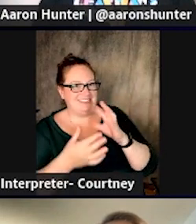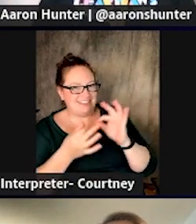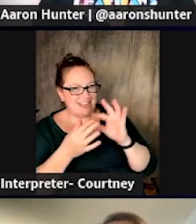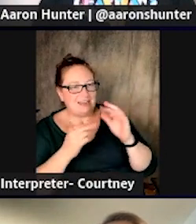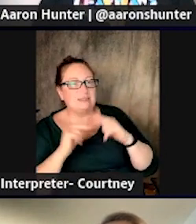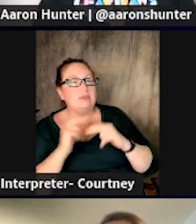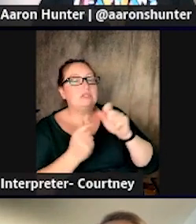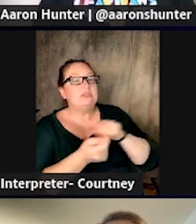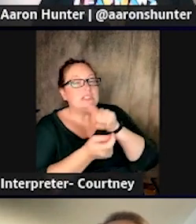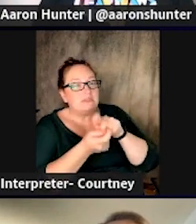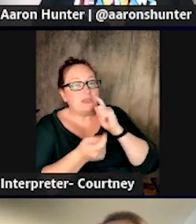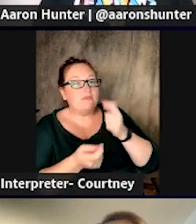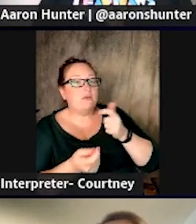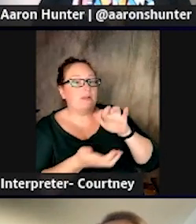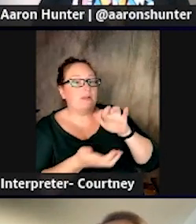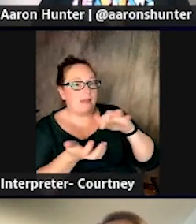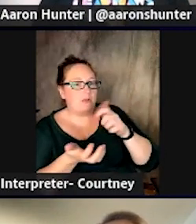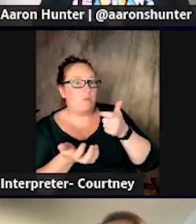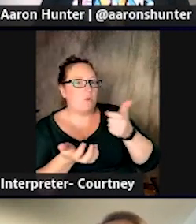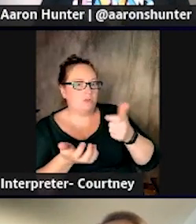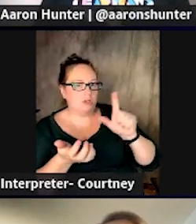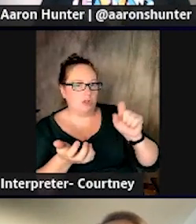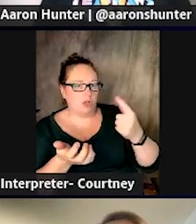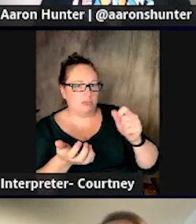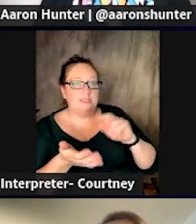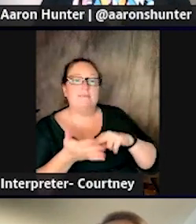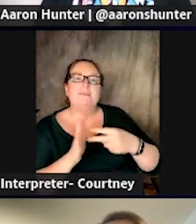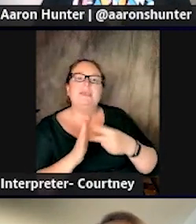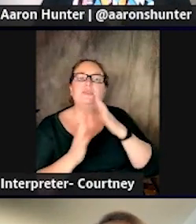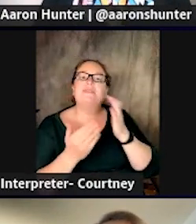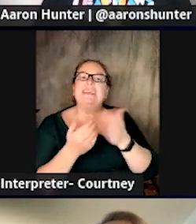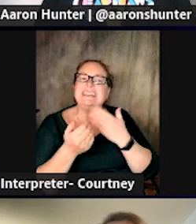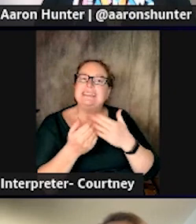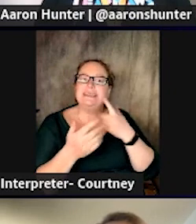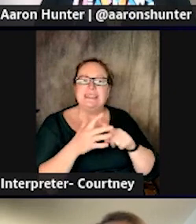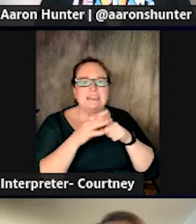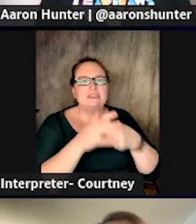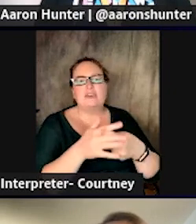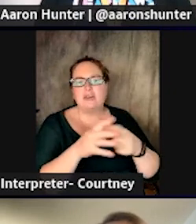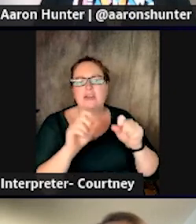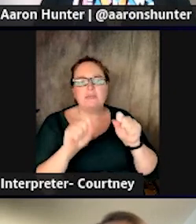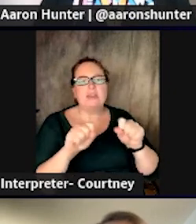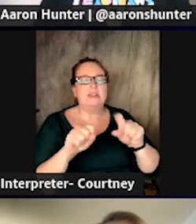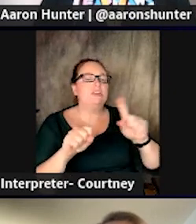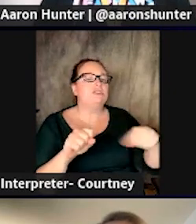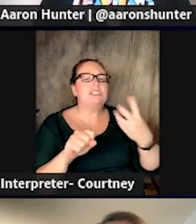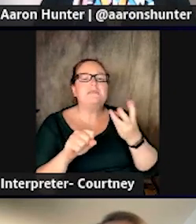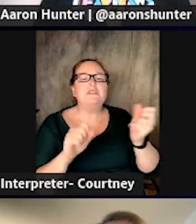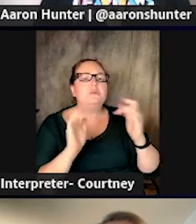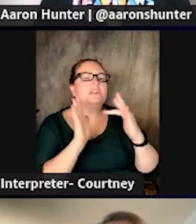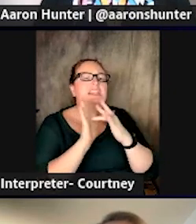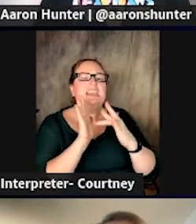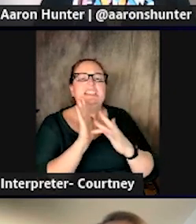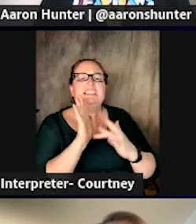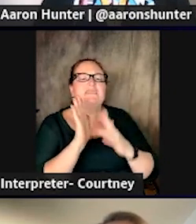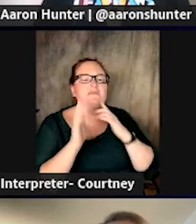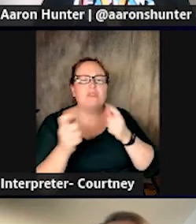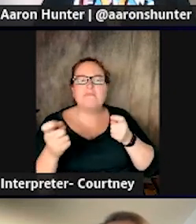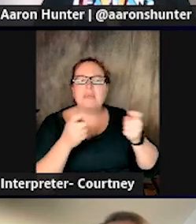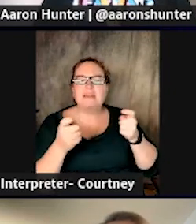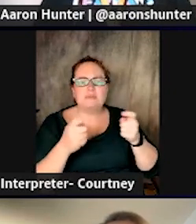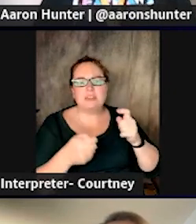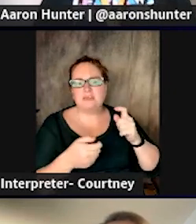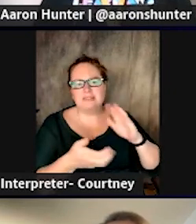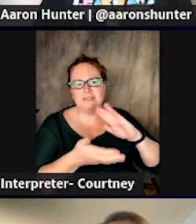logs. And what that means is you have very easy getting started ability with just a couple of clicks in our management console and an API